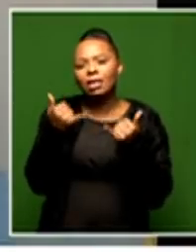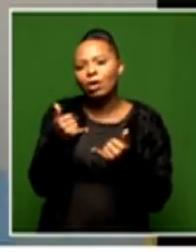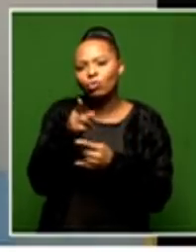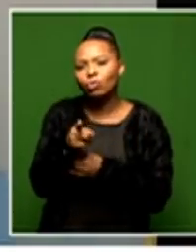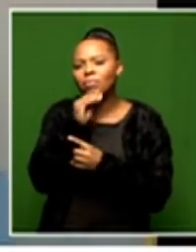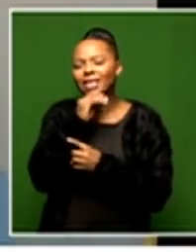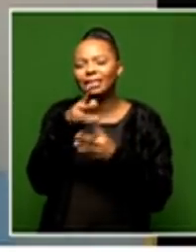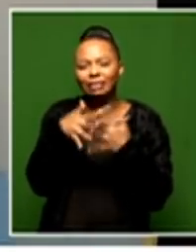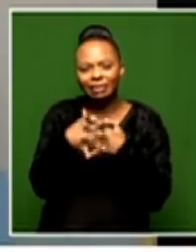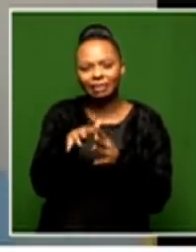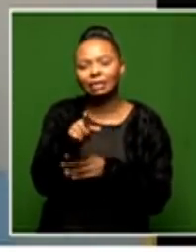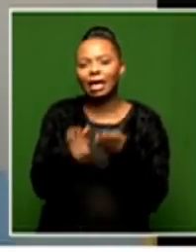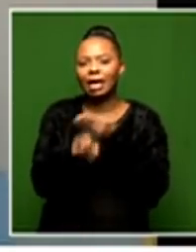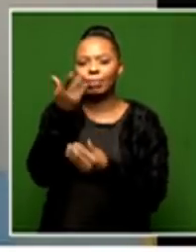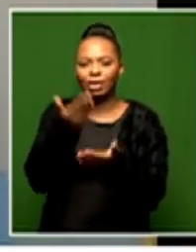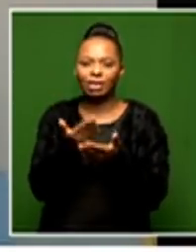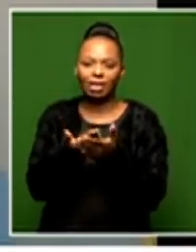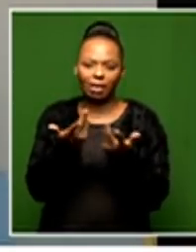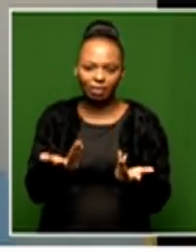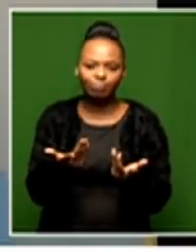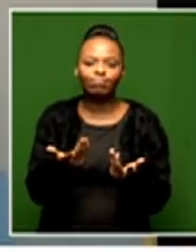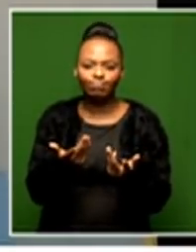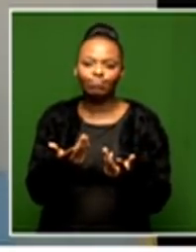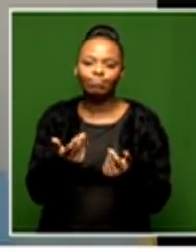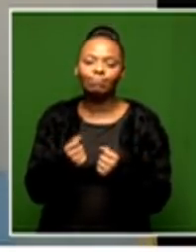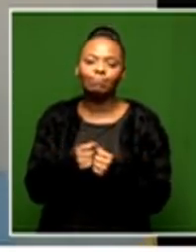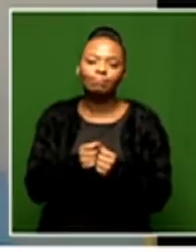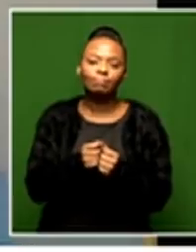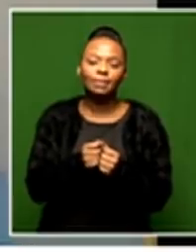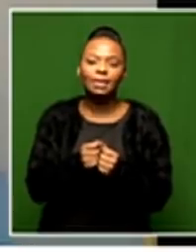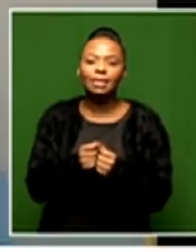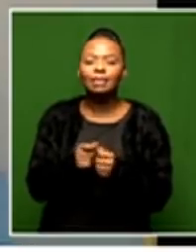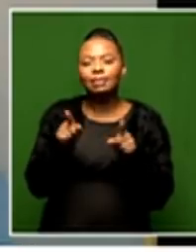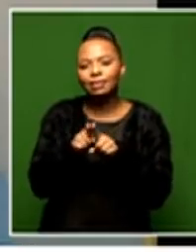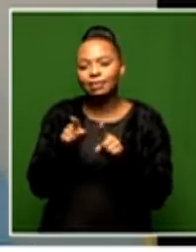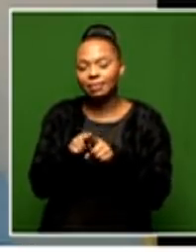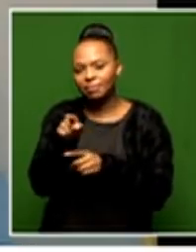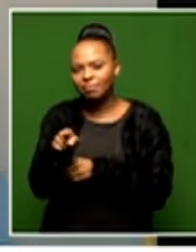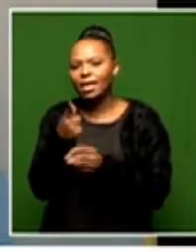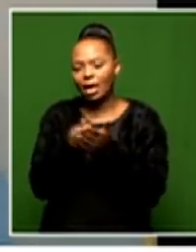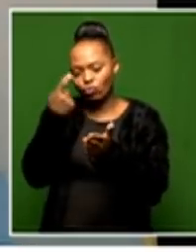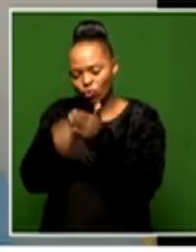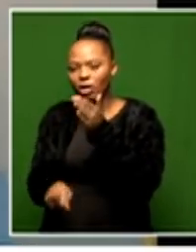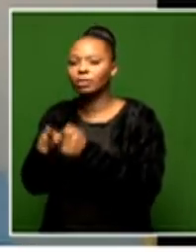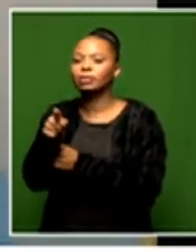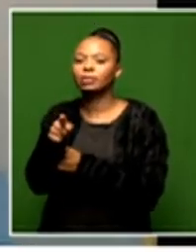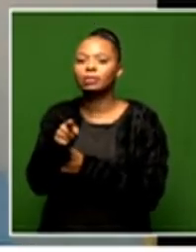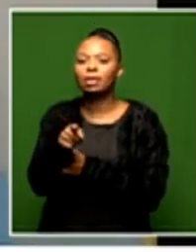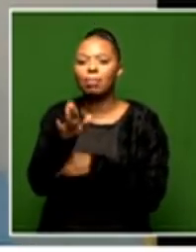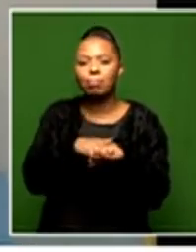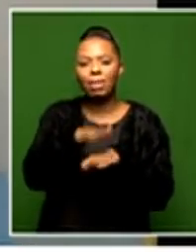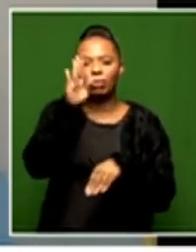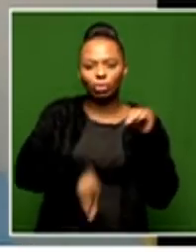very controversial aspect of tariff structure, the relative costs of your fixed charges,